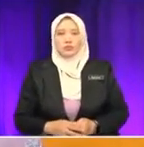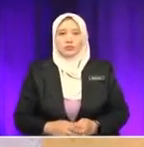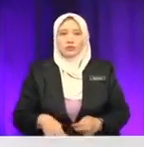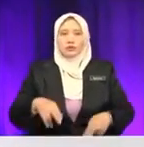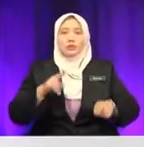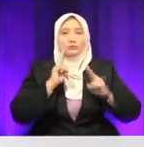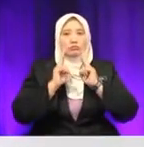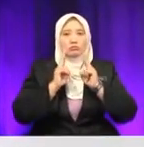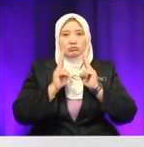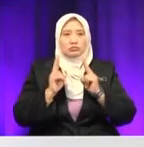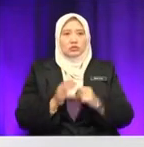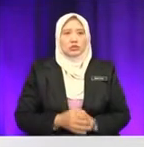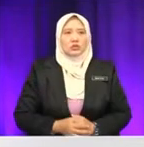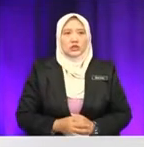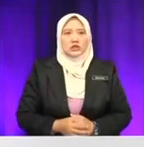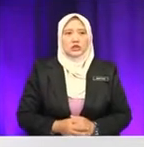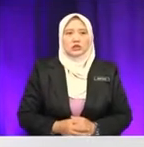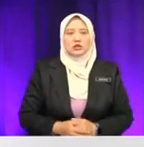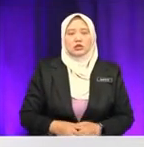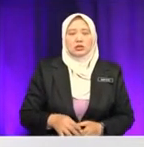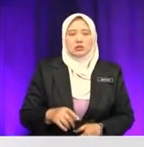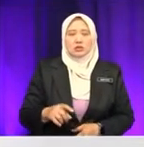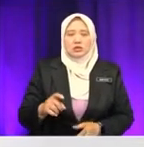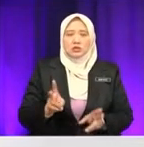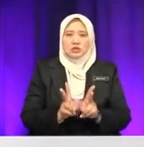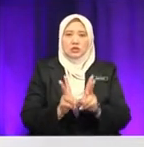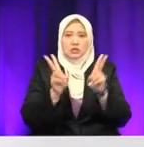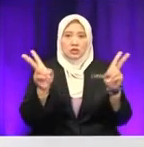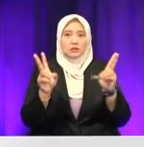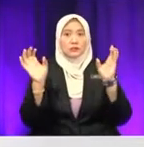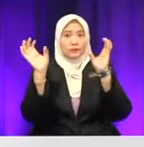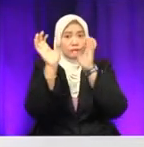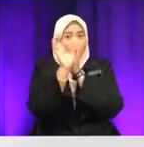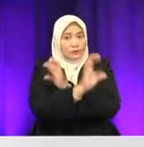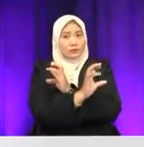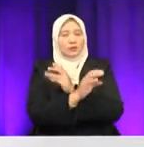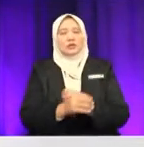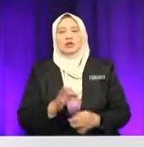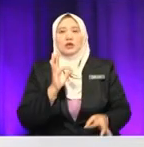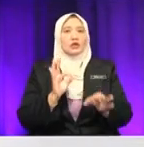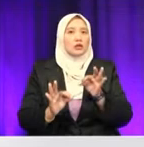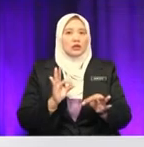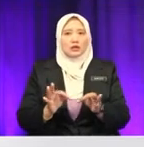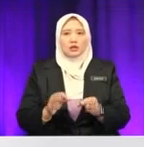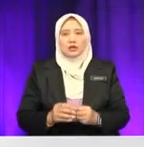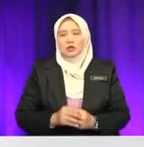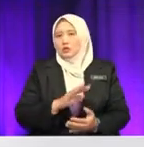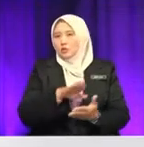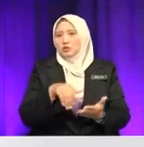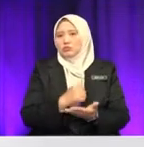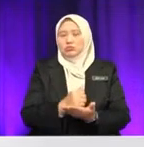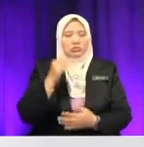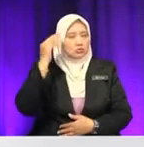challenging section ever. But if only you guys know how easy it is to tackle this section, you'll make wonders, trust